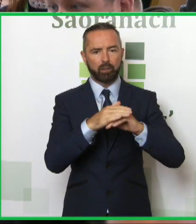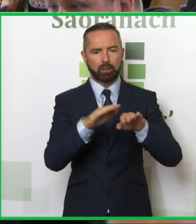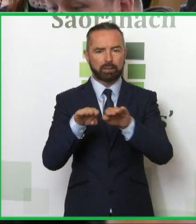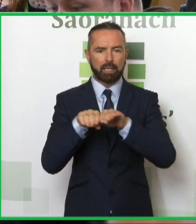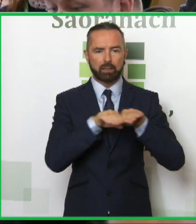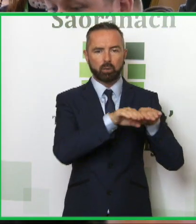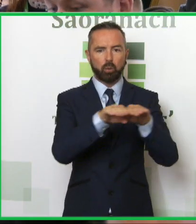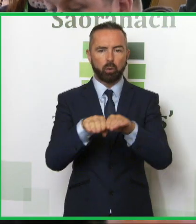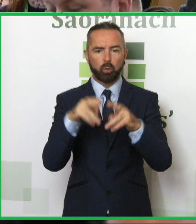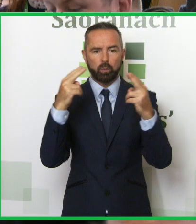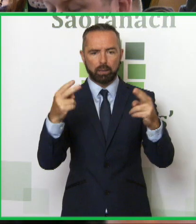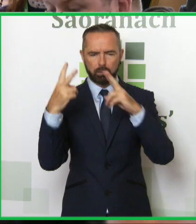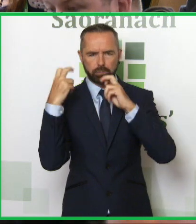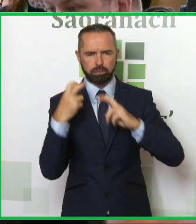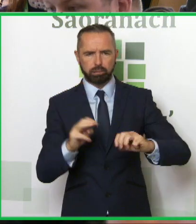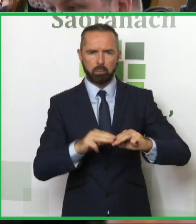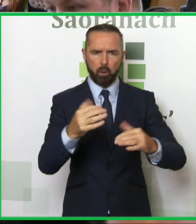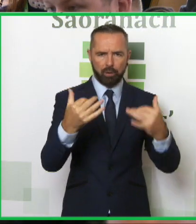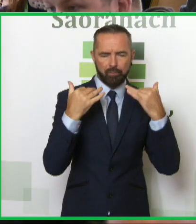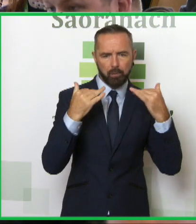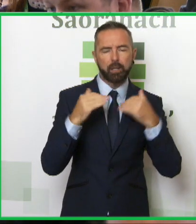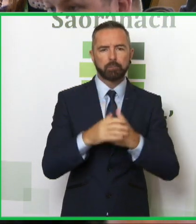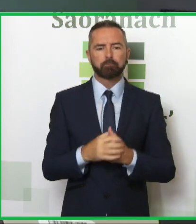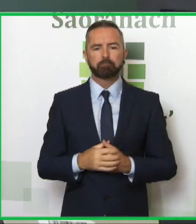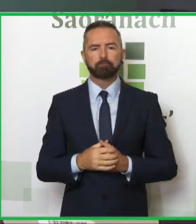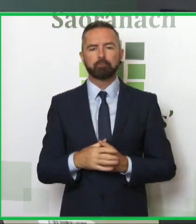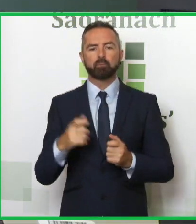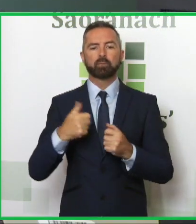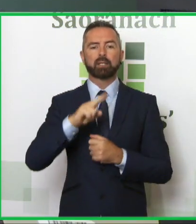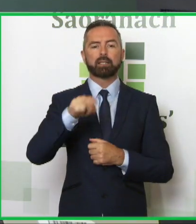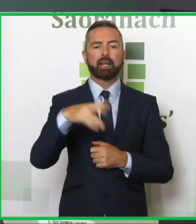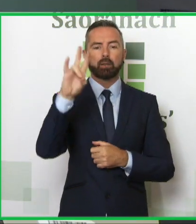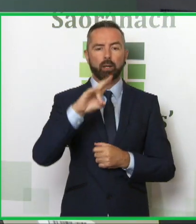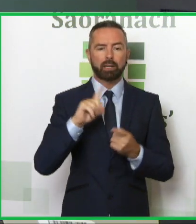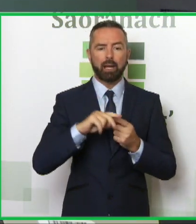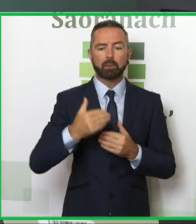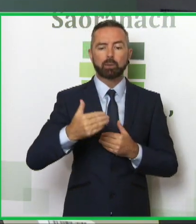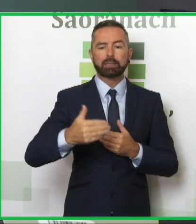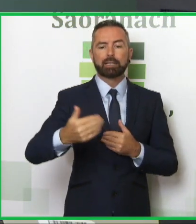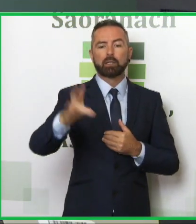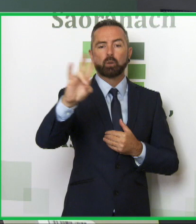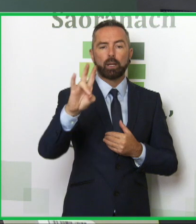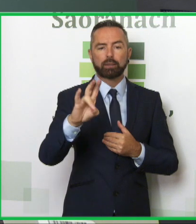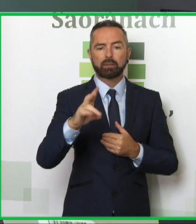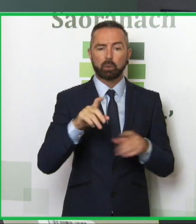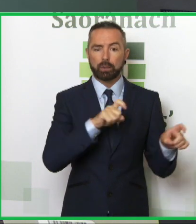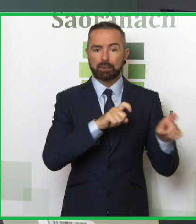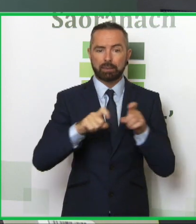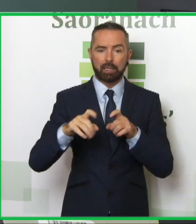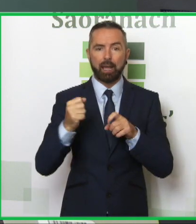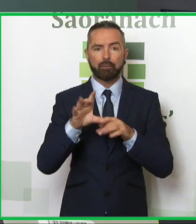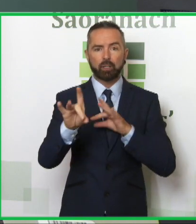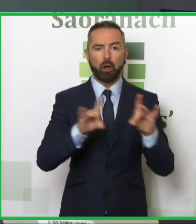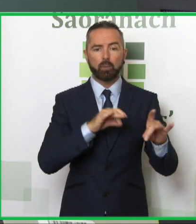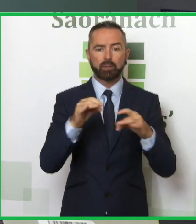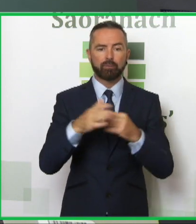We need to dig a little deeper into it, and the next question and the ones that follow actually still retain the option for